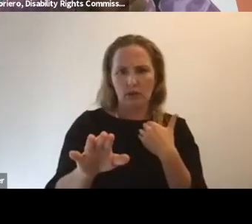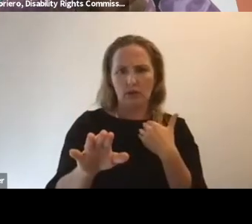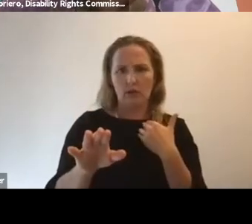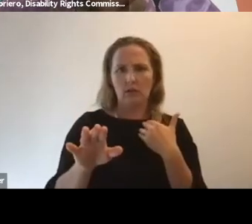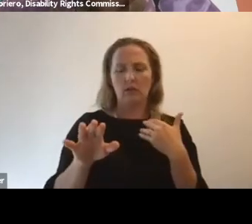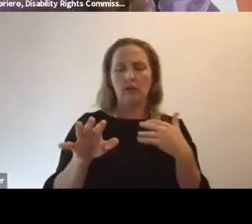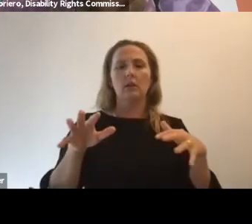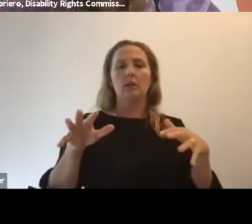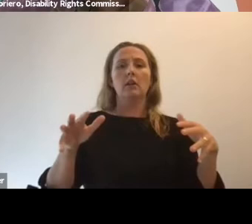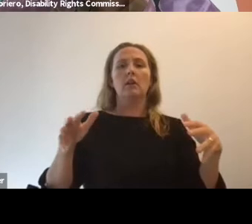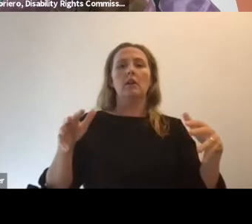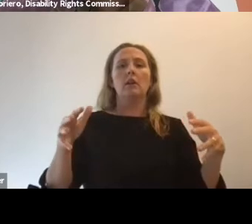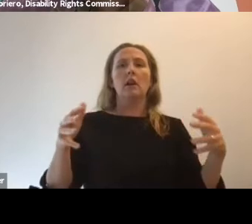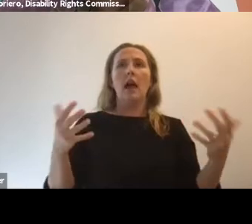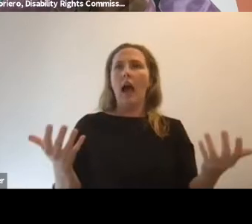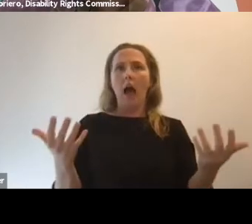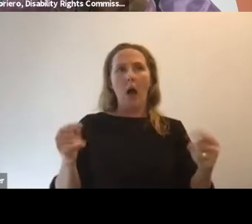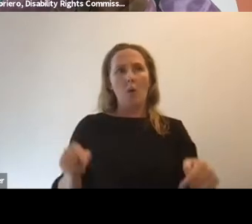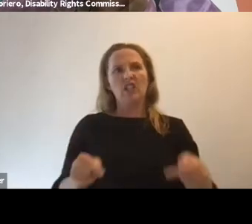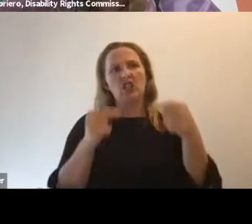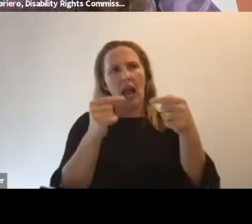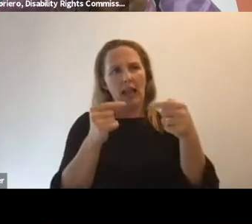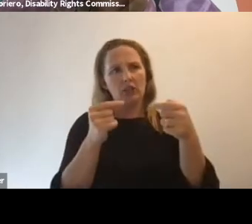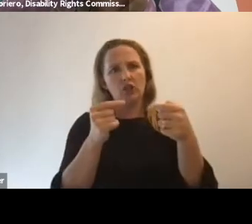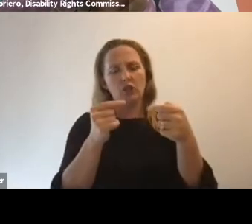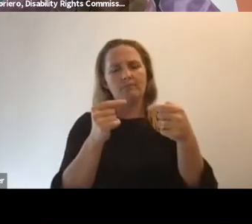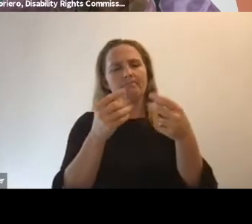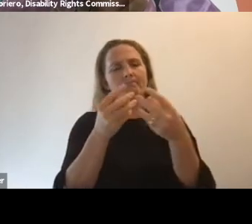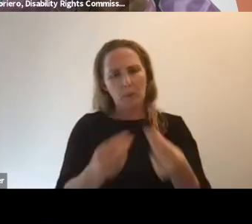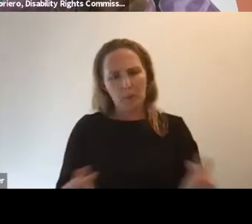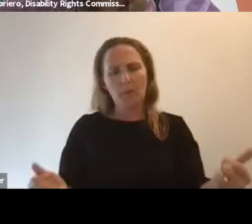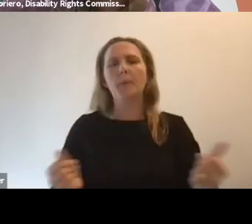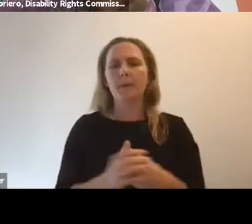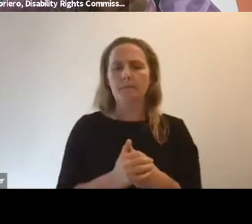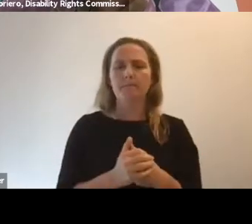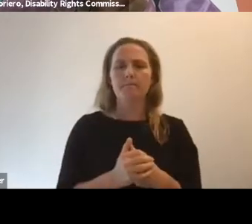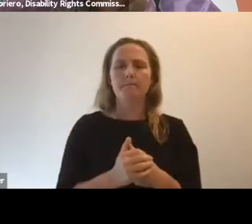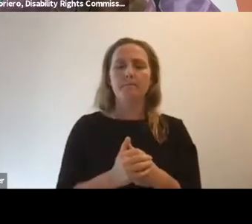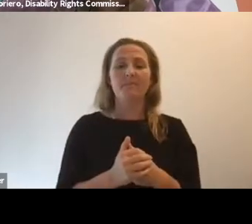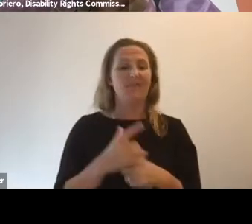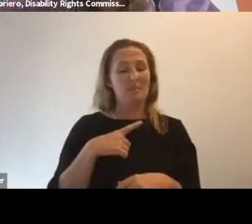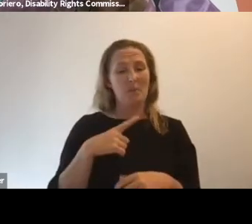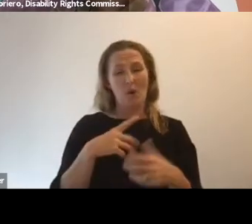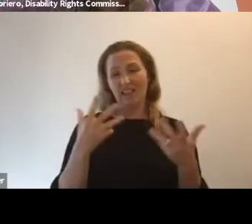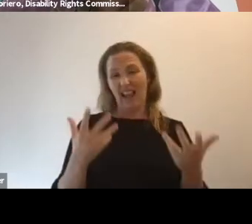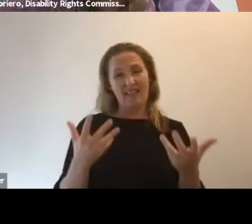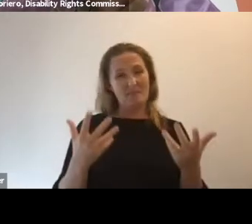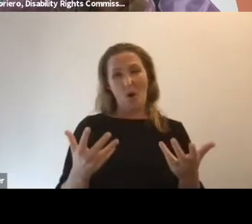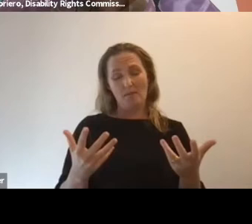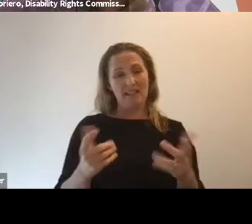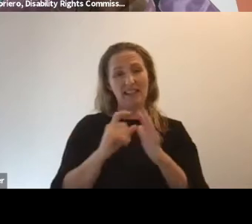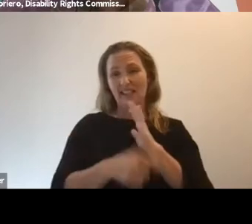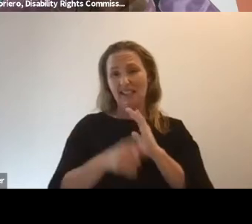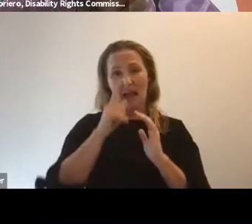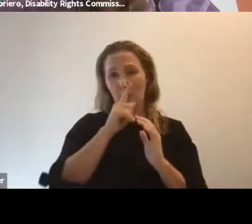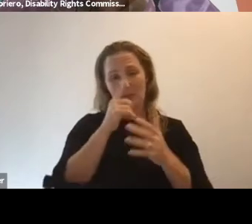we can do so much better. Because unfortunately, disabled people really fall behind in so many of